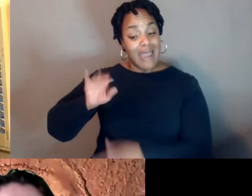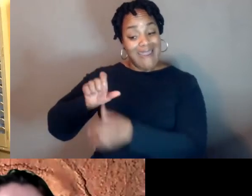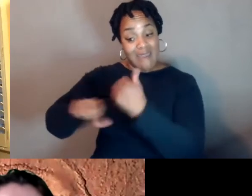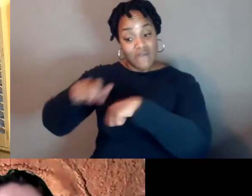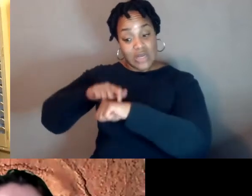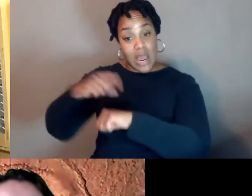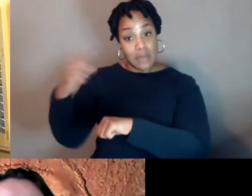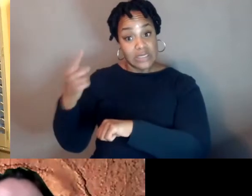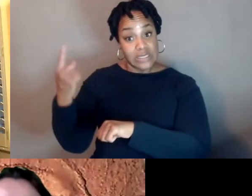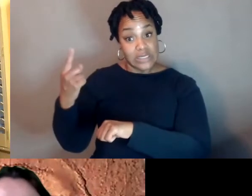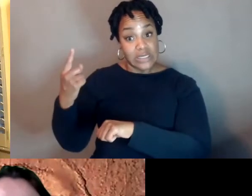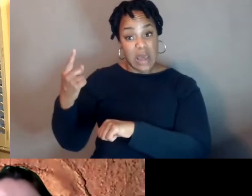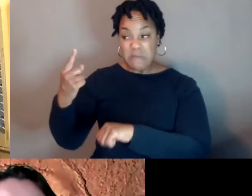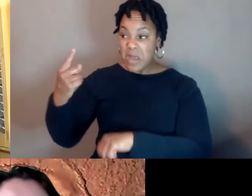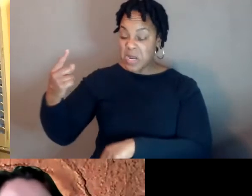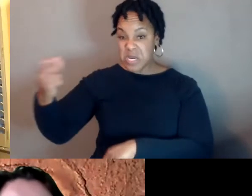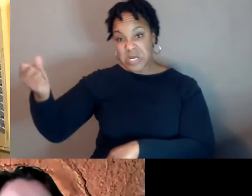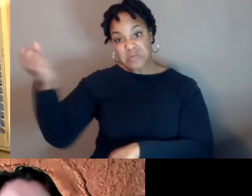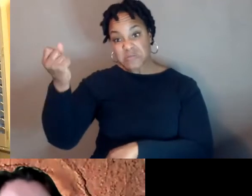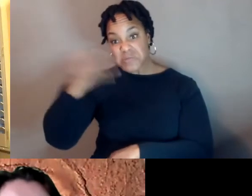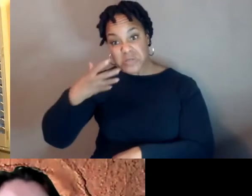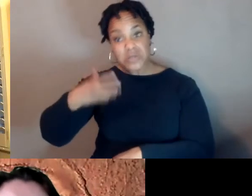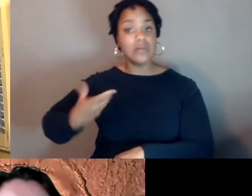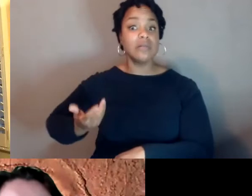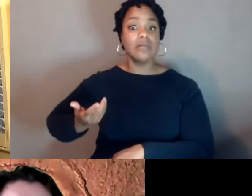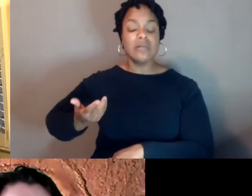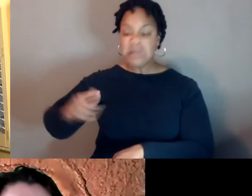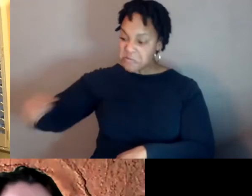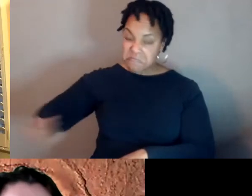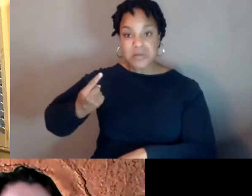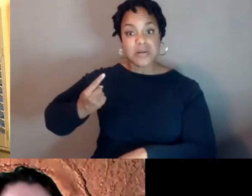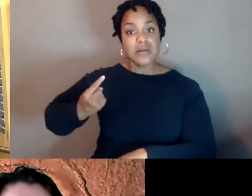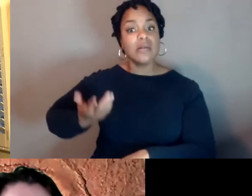attack against me by